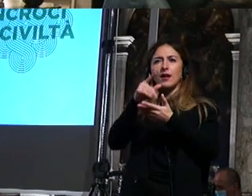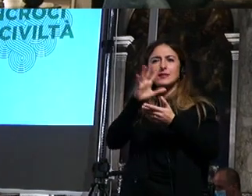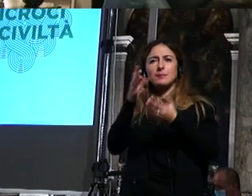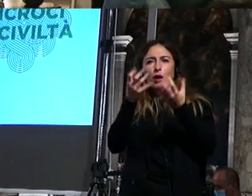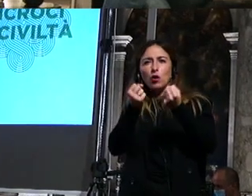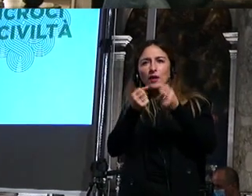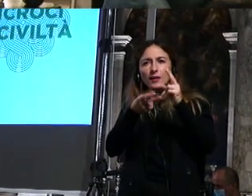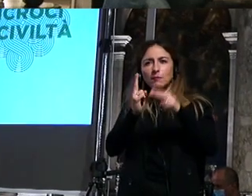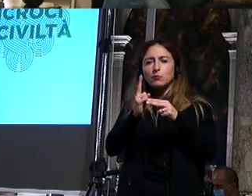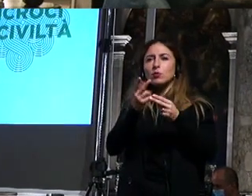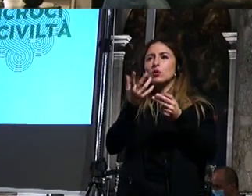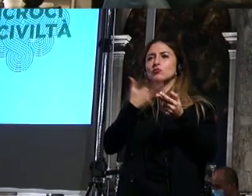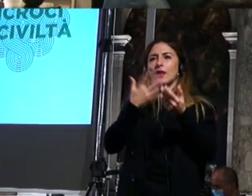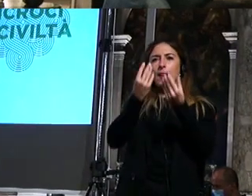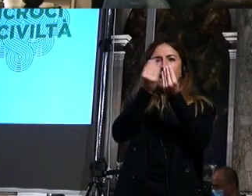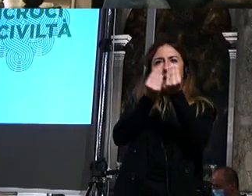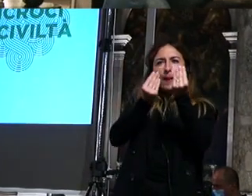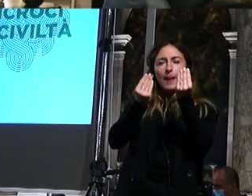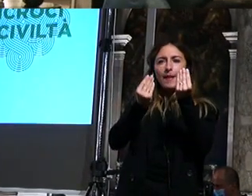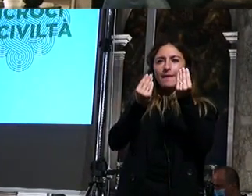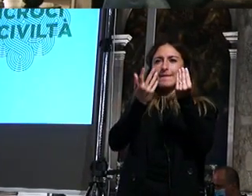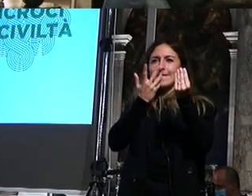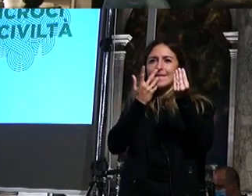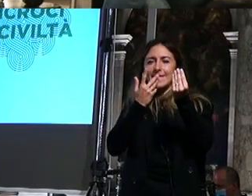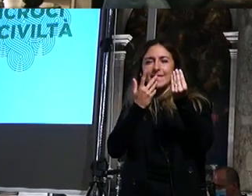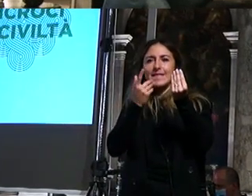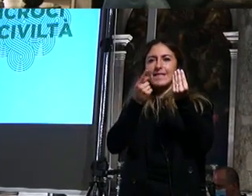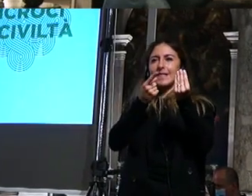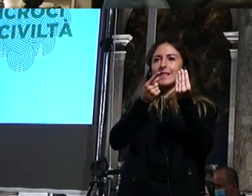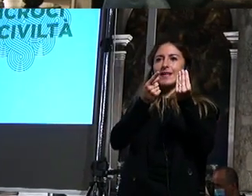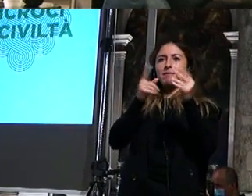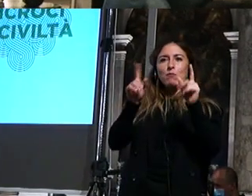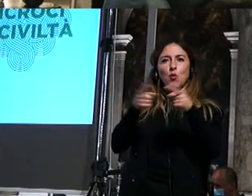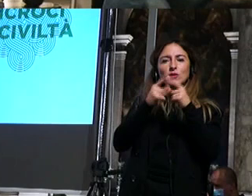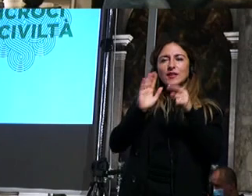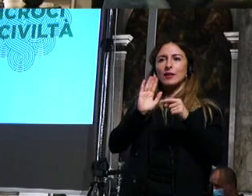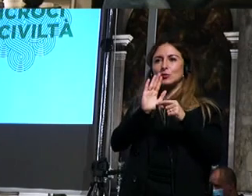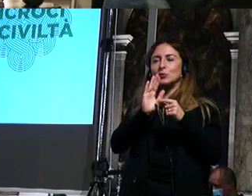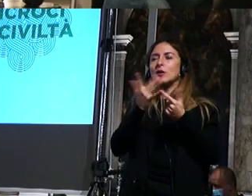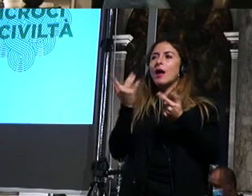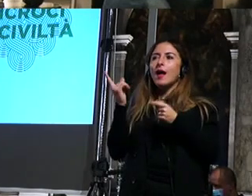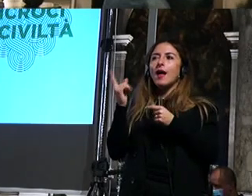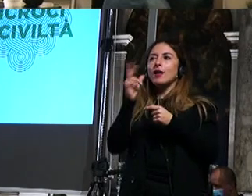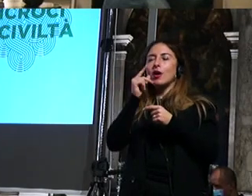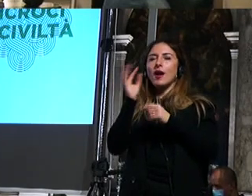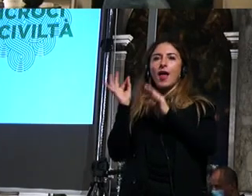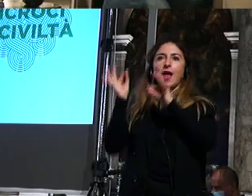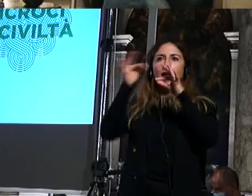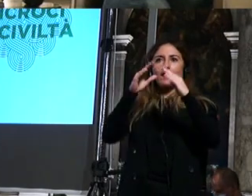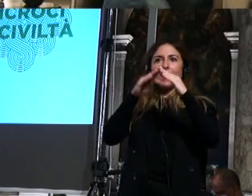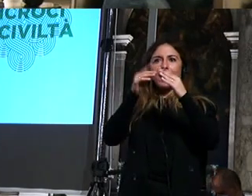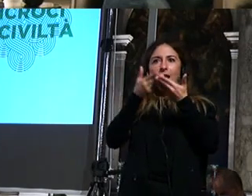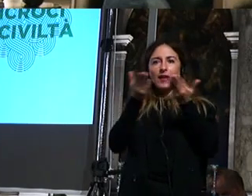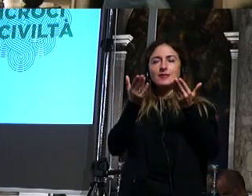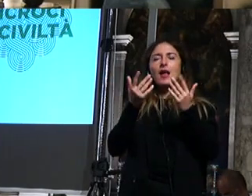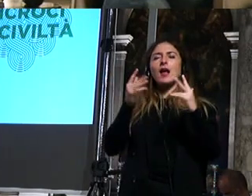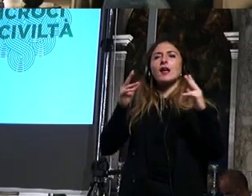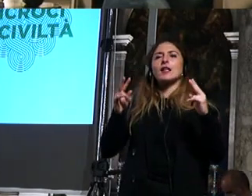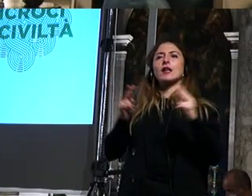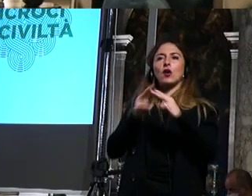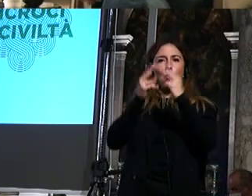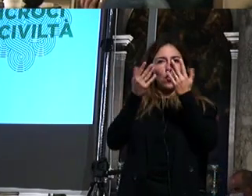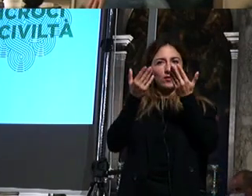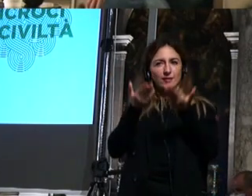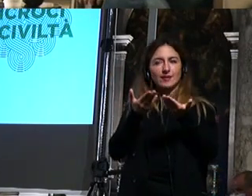And when she's there, she encounters this stranger. And I wanted so